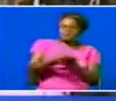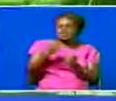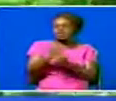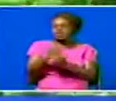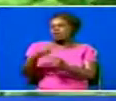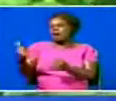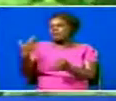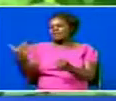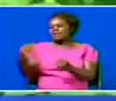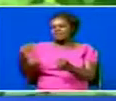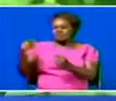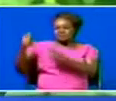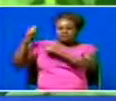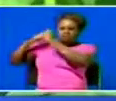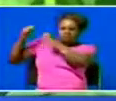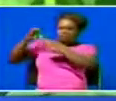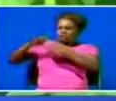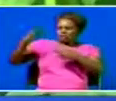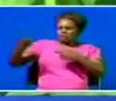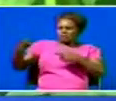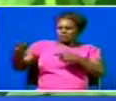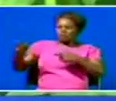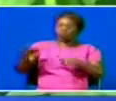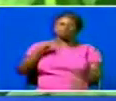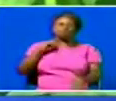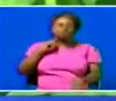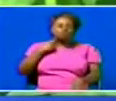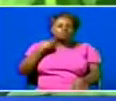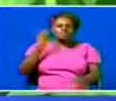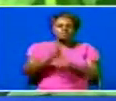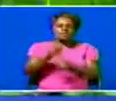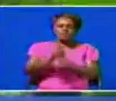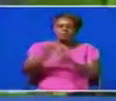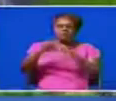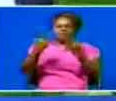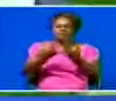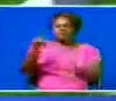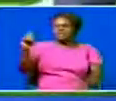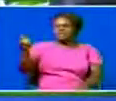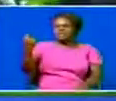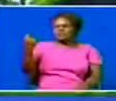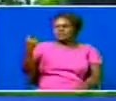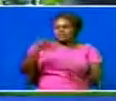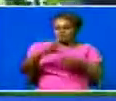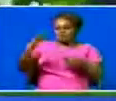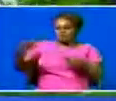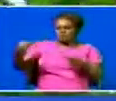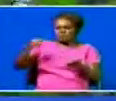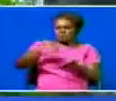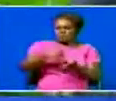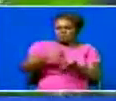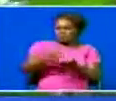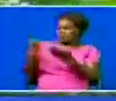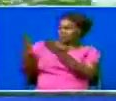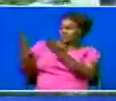nyingine. The traditional vegetables are becoming a delicacy for many families in Kenya. These vegetables include spider